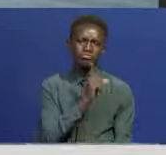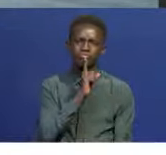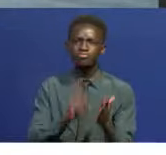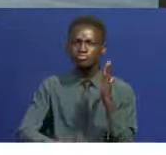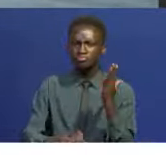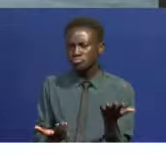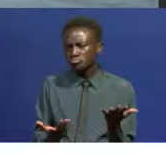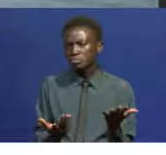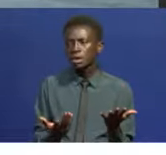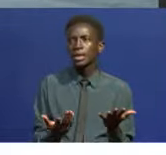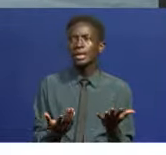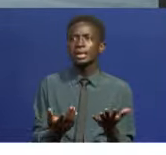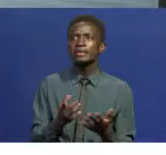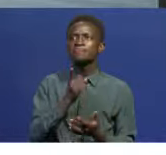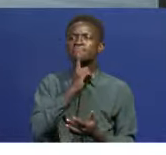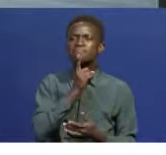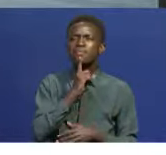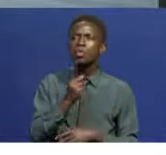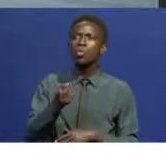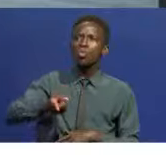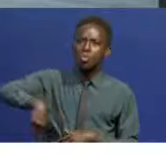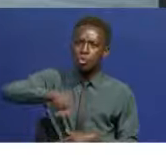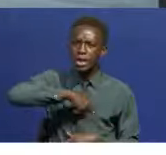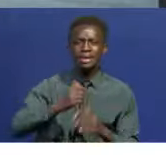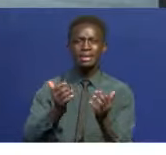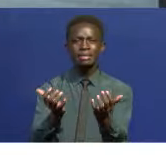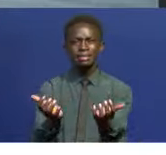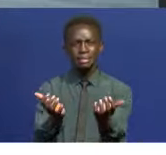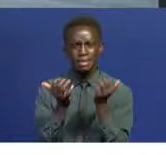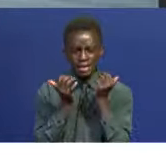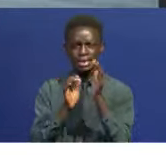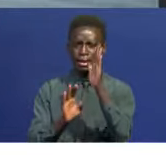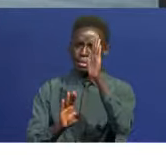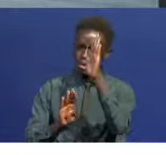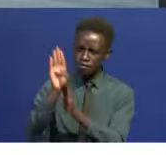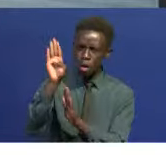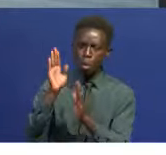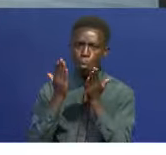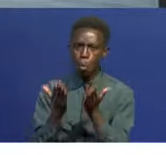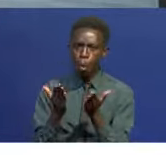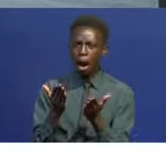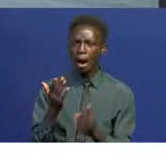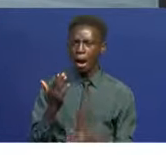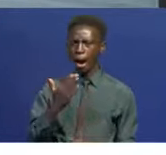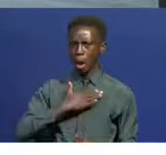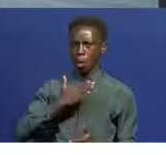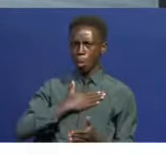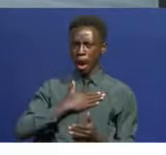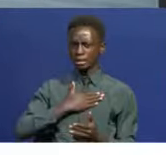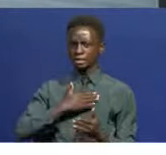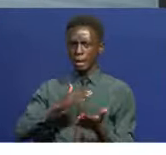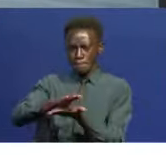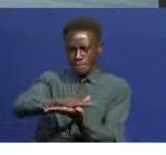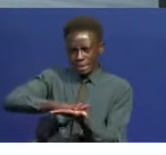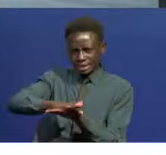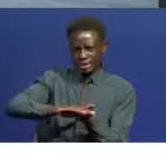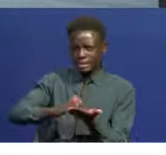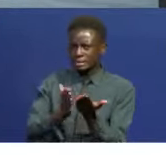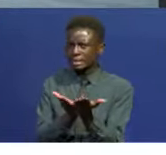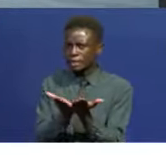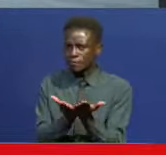right? Is that we needed, first of all, to develop the baseline of our services, mm-hmm. after which then we take it to